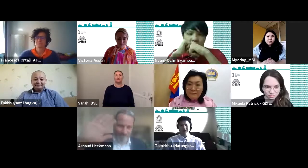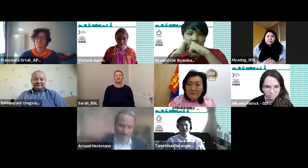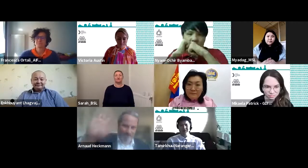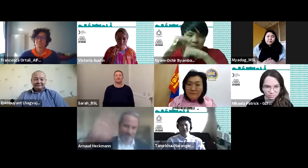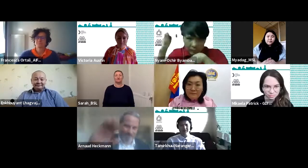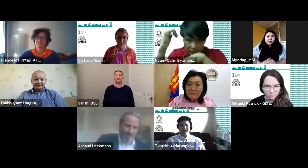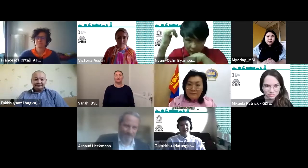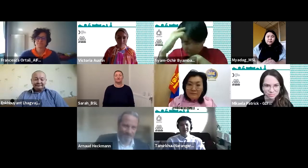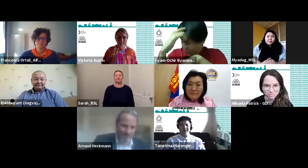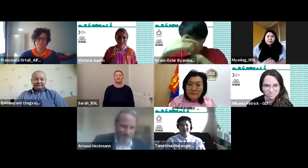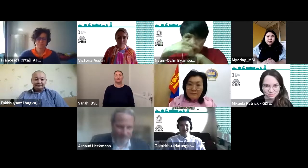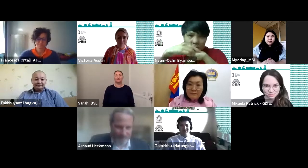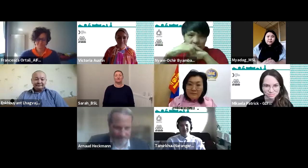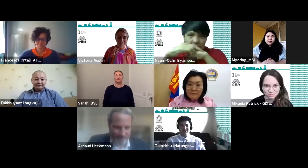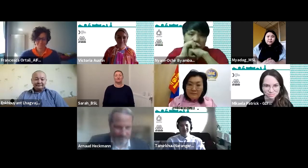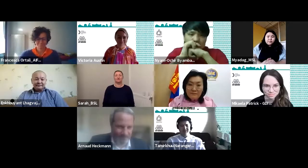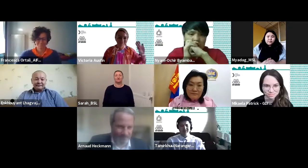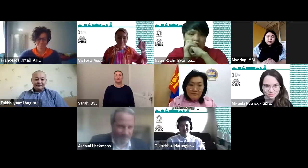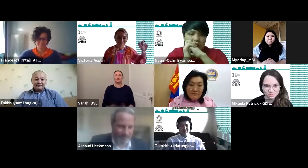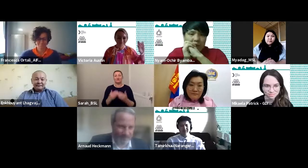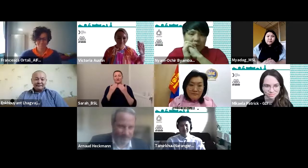Thank you.